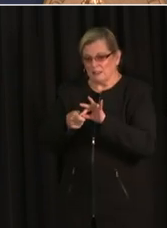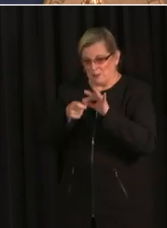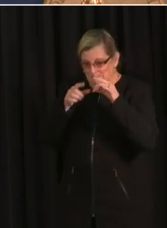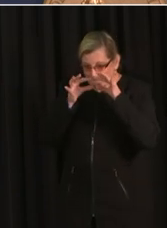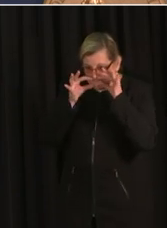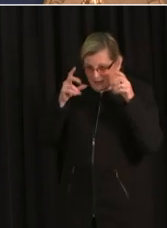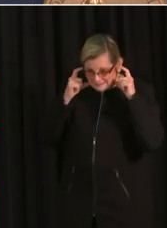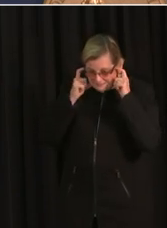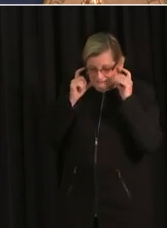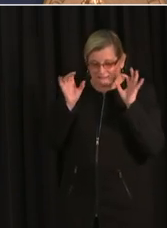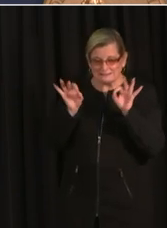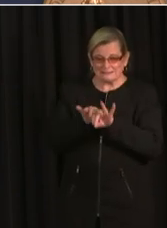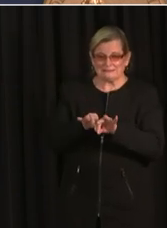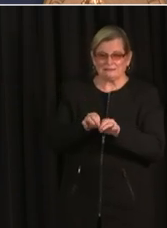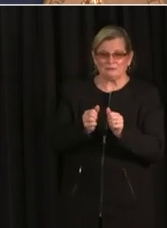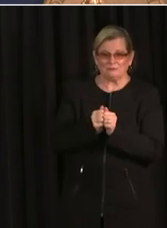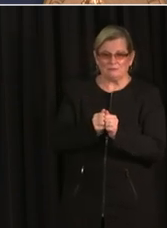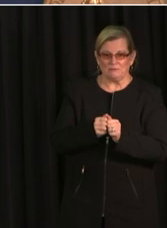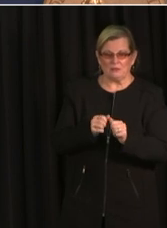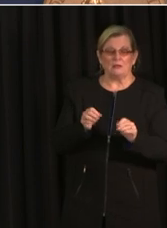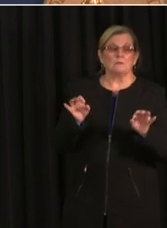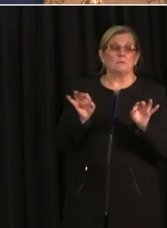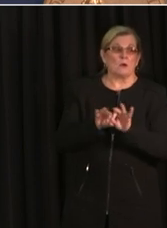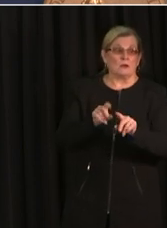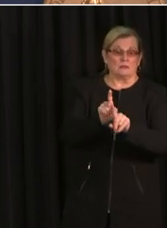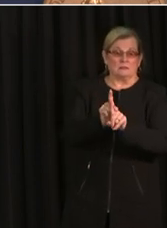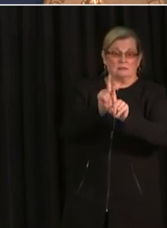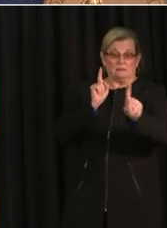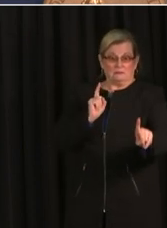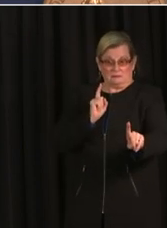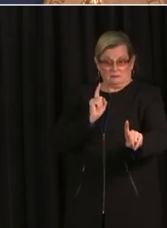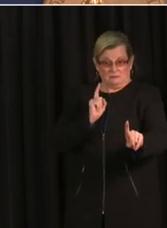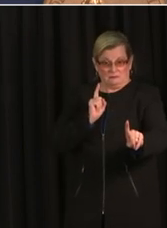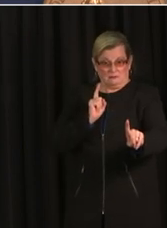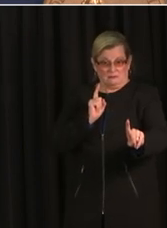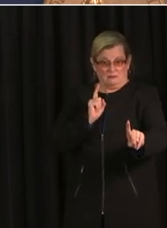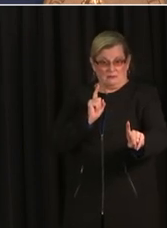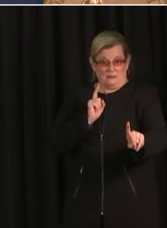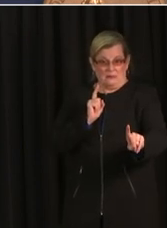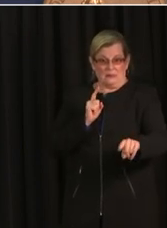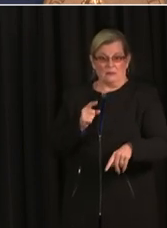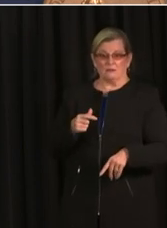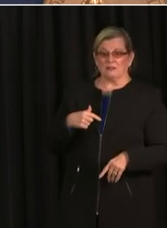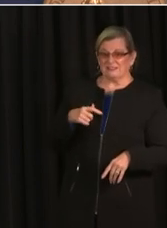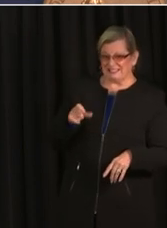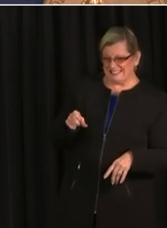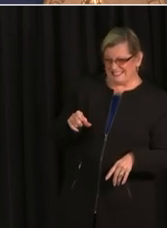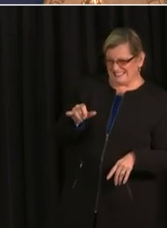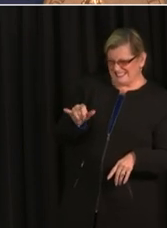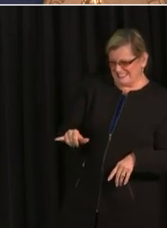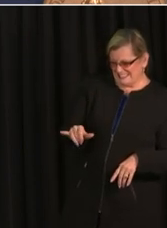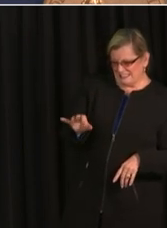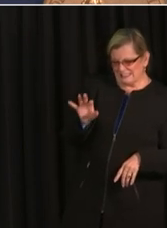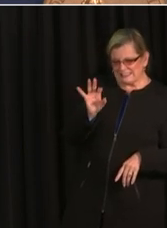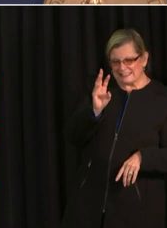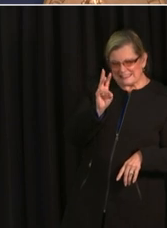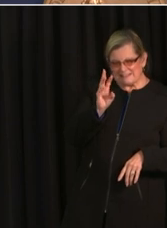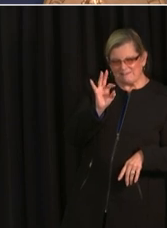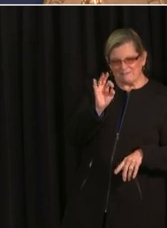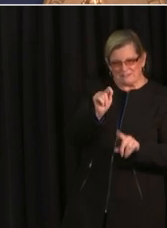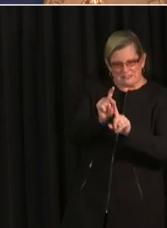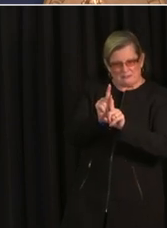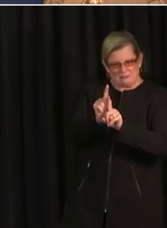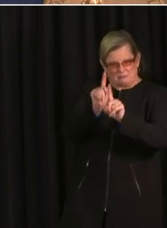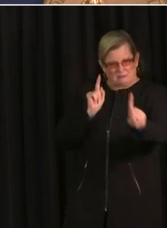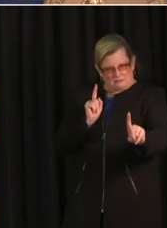things. Social distancing. Just remember that we should stay 6 foot apart from each